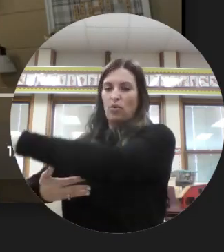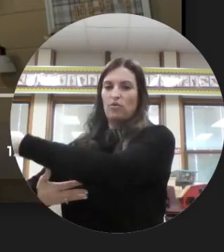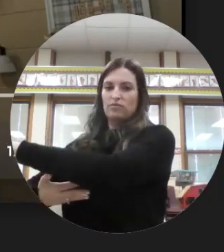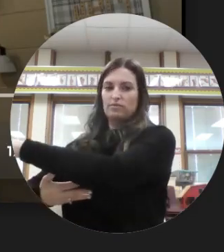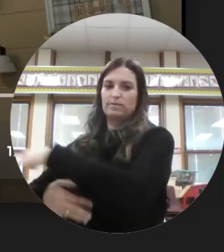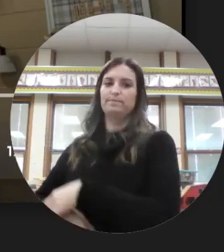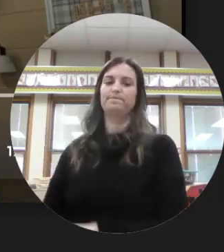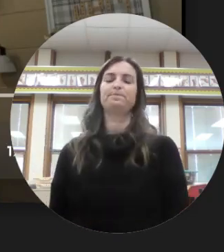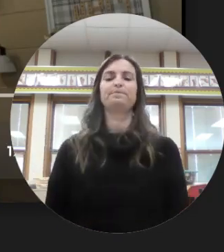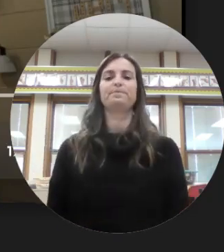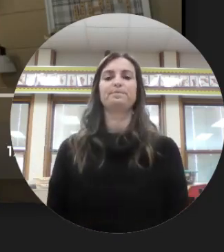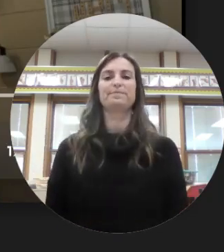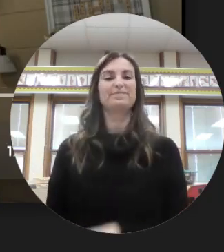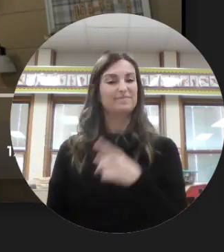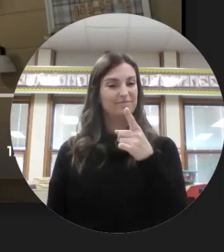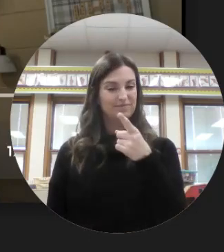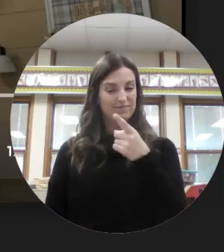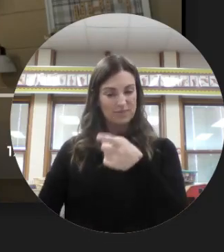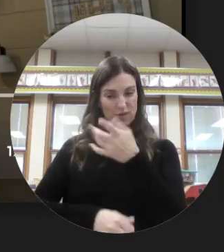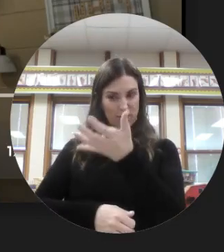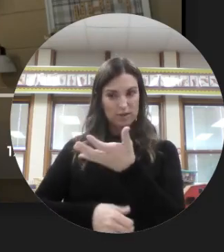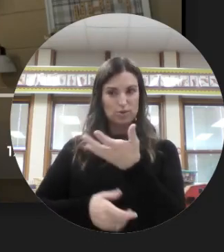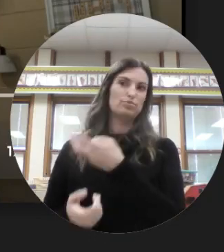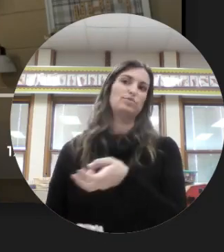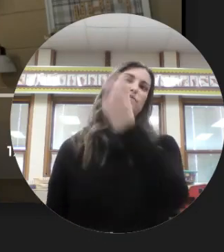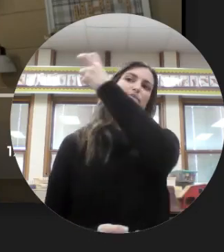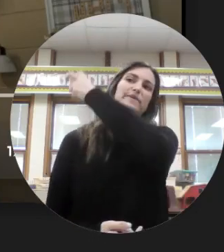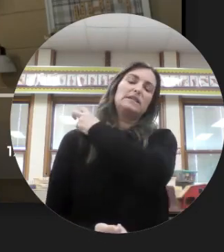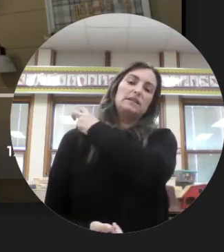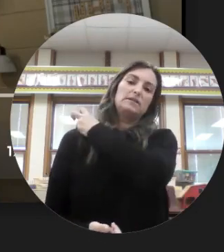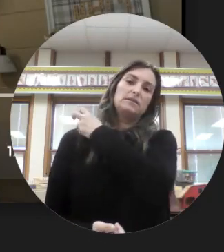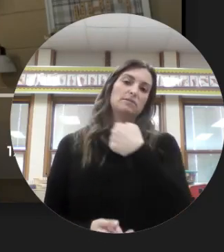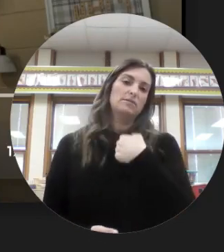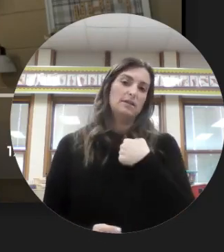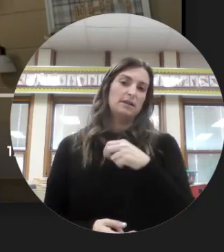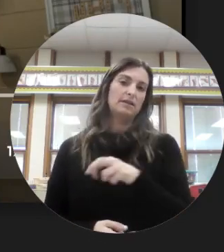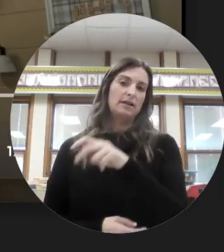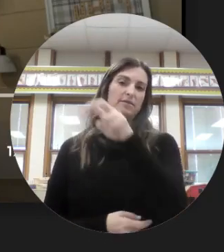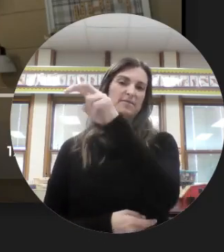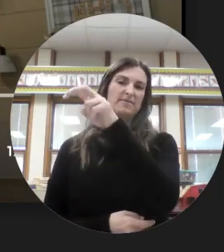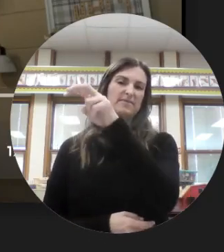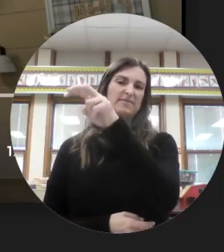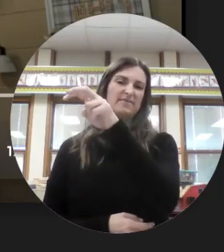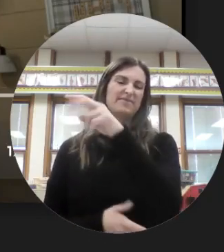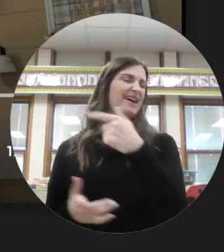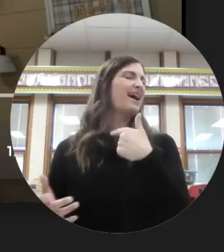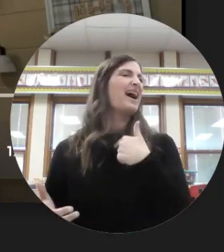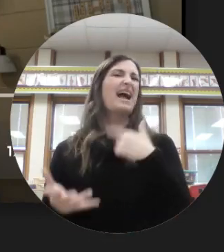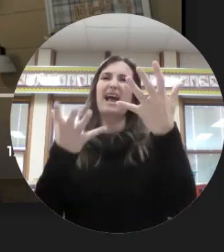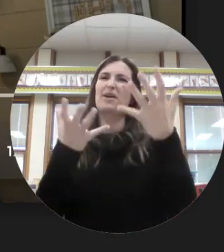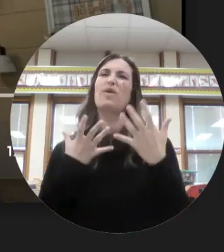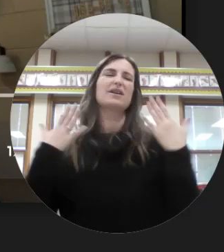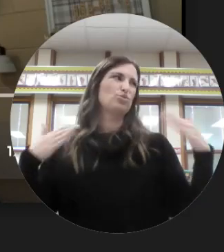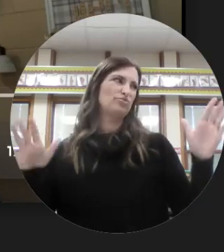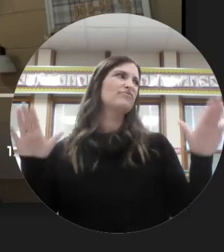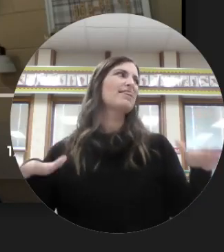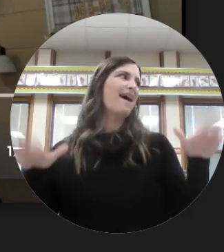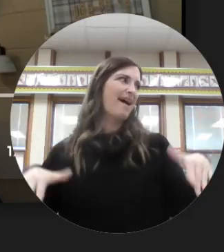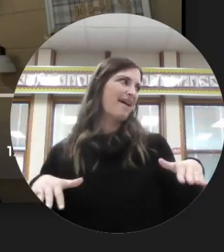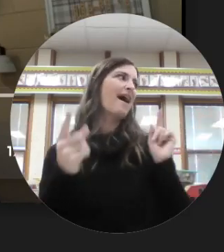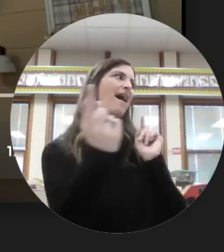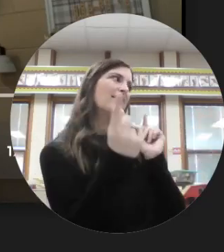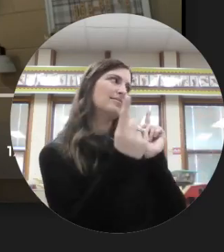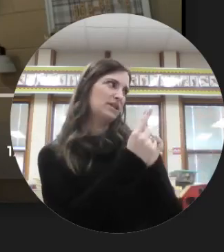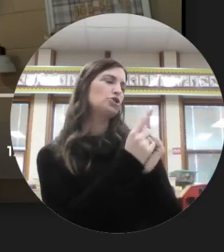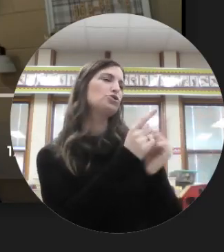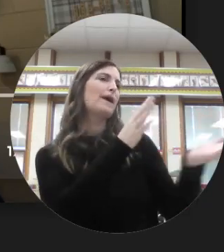cliffs. "Would you like to sit on my shoulders as I climb?" said the robot. "I feel like flying," said the gosling. "I'll meet you at the top."